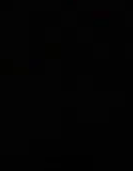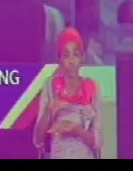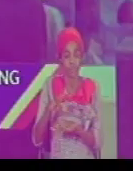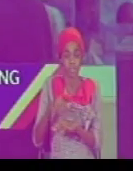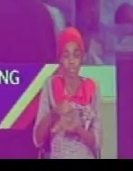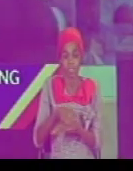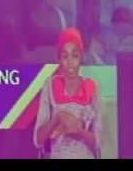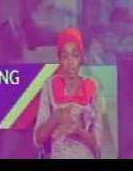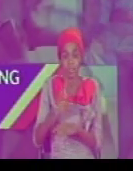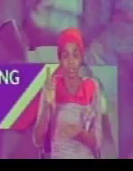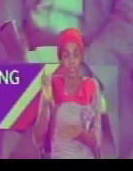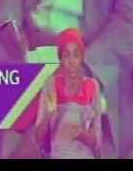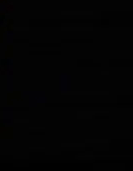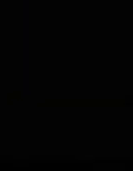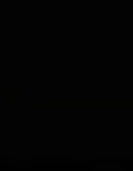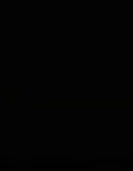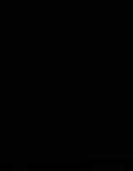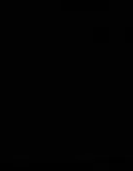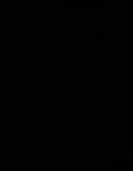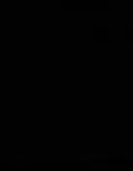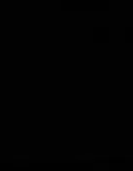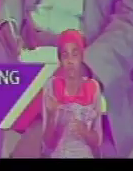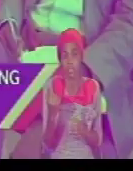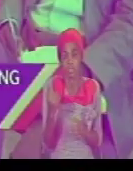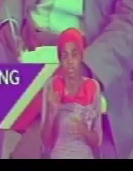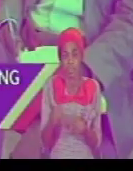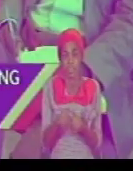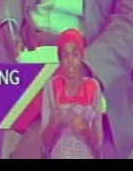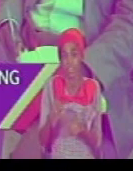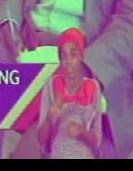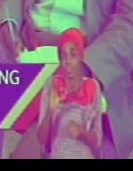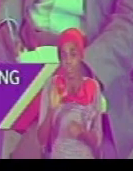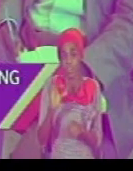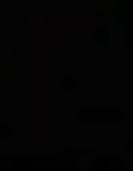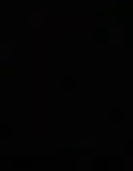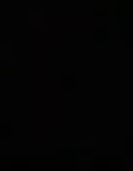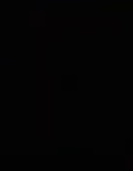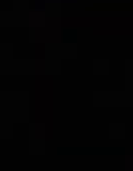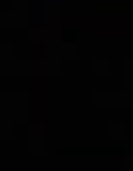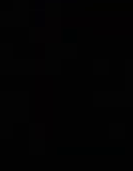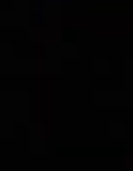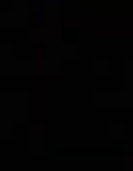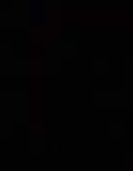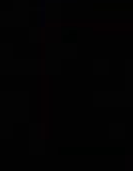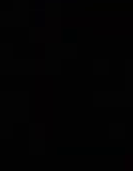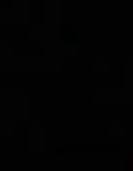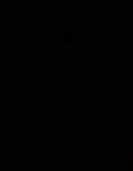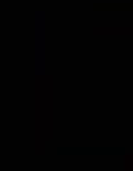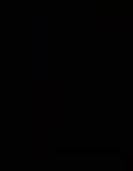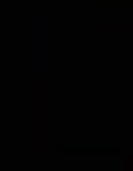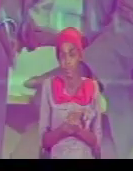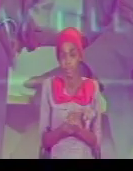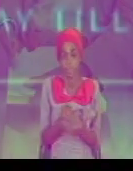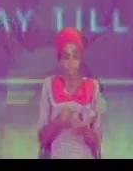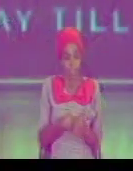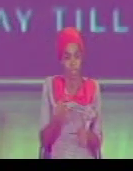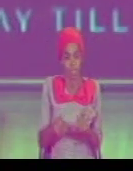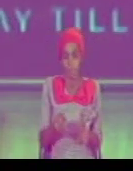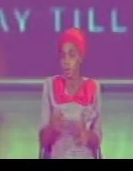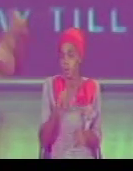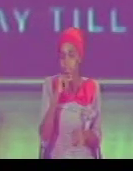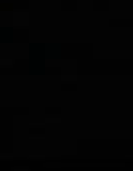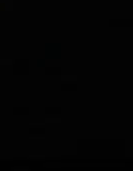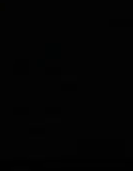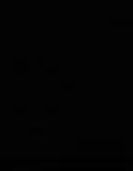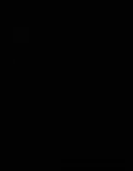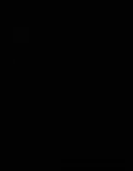children dance. Those are not Christian people, righteous people, religious people. They're just, and one